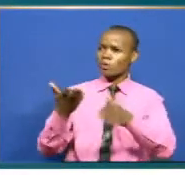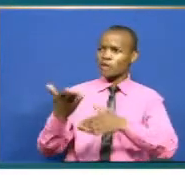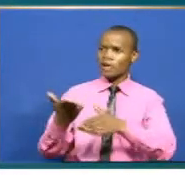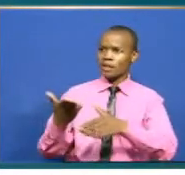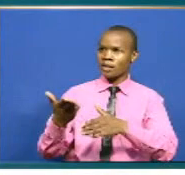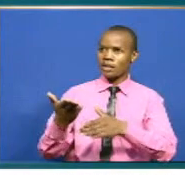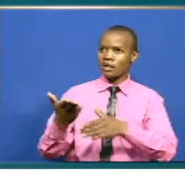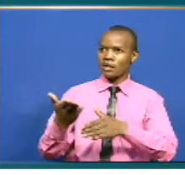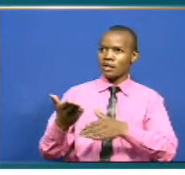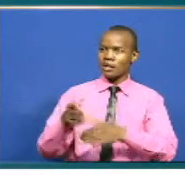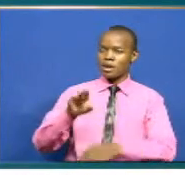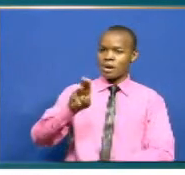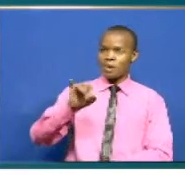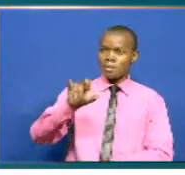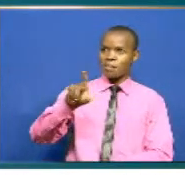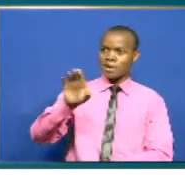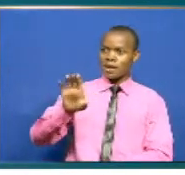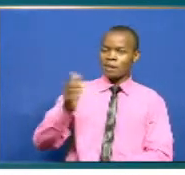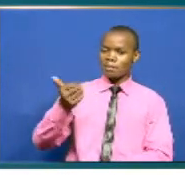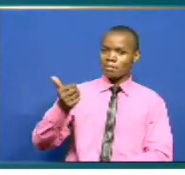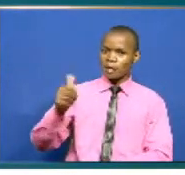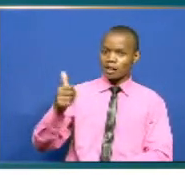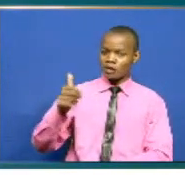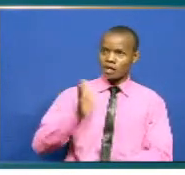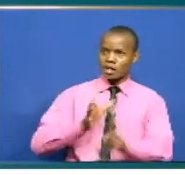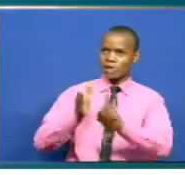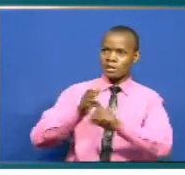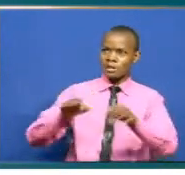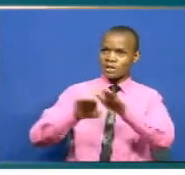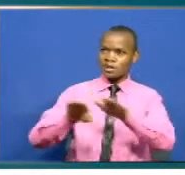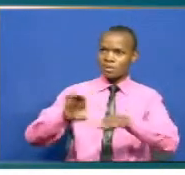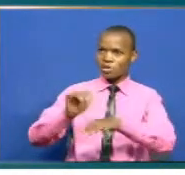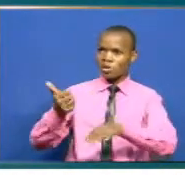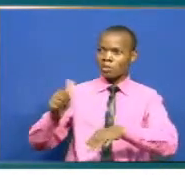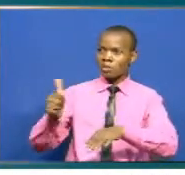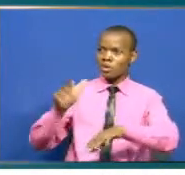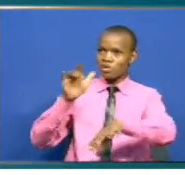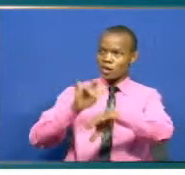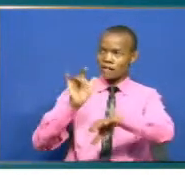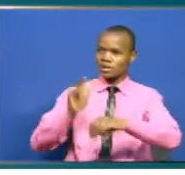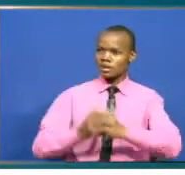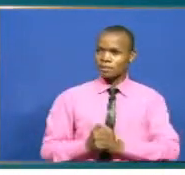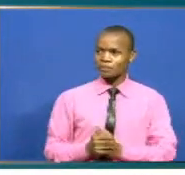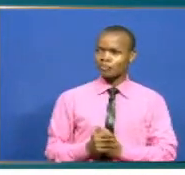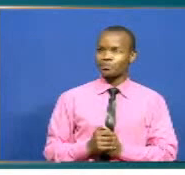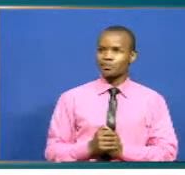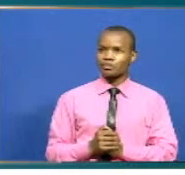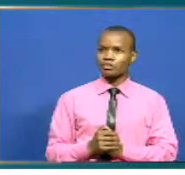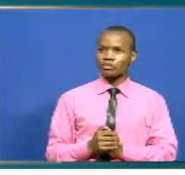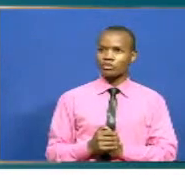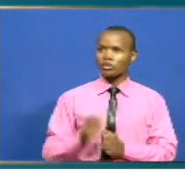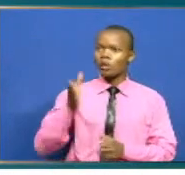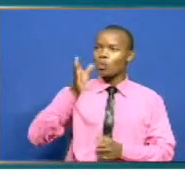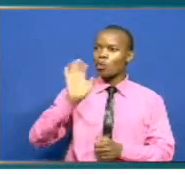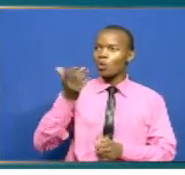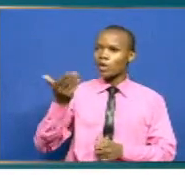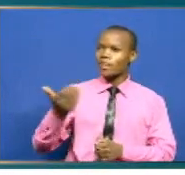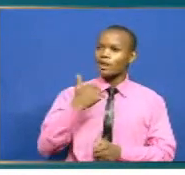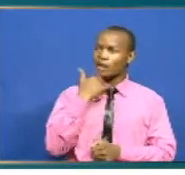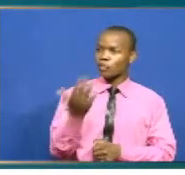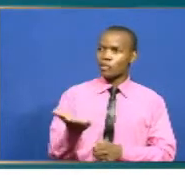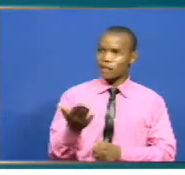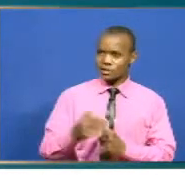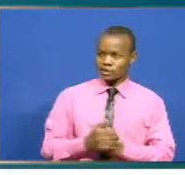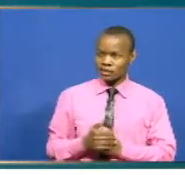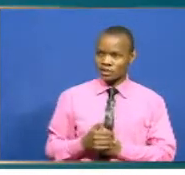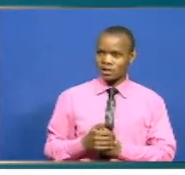mile has not reached in my constituency. It has not reached, it has not touched. Water is not there. You